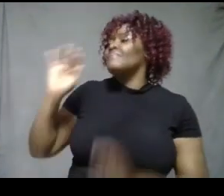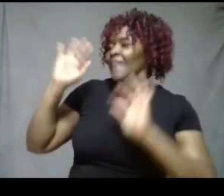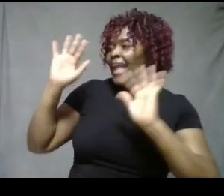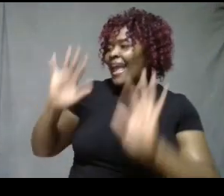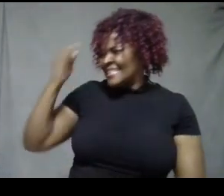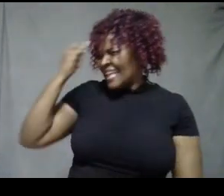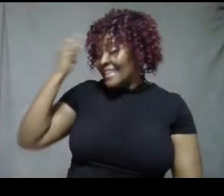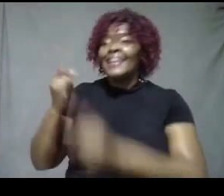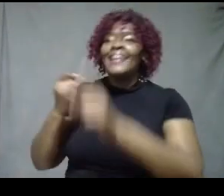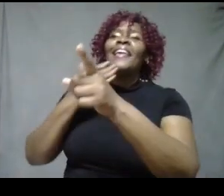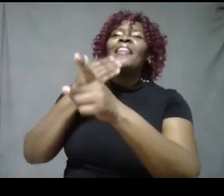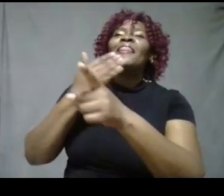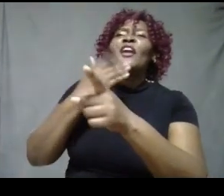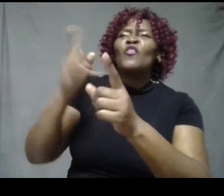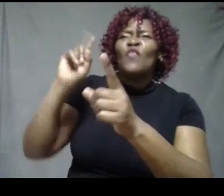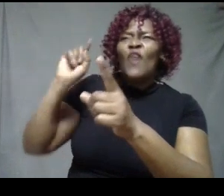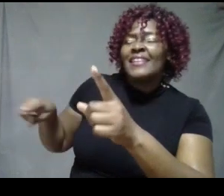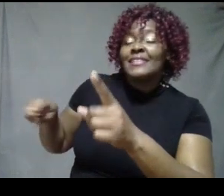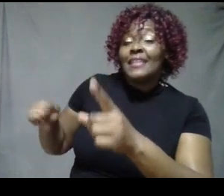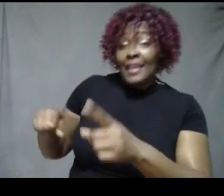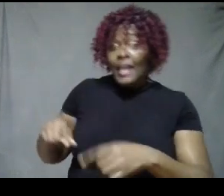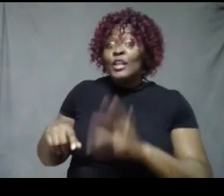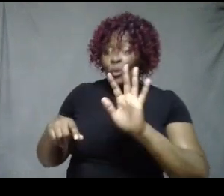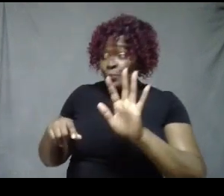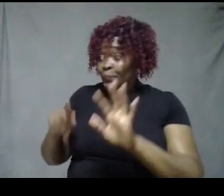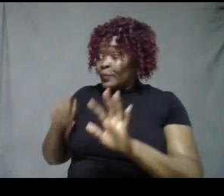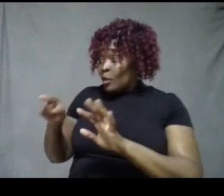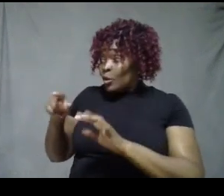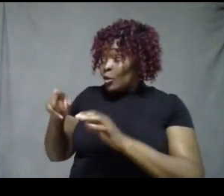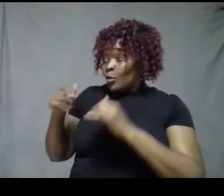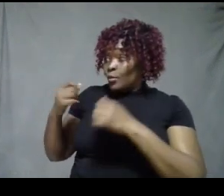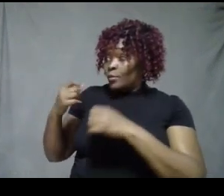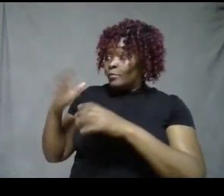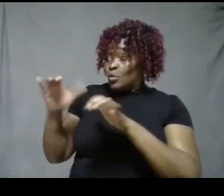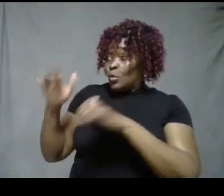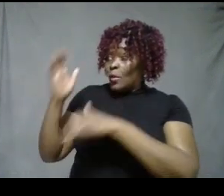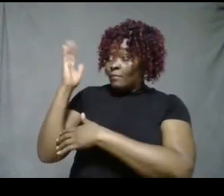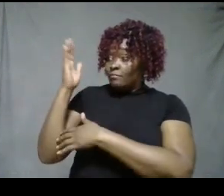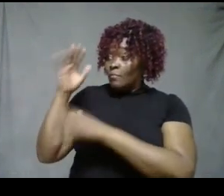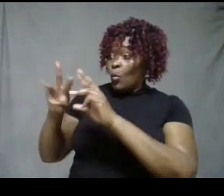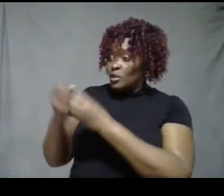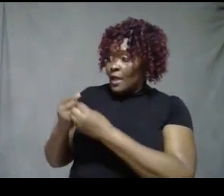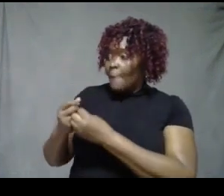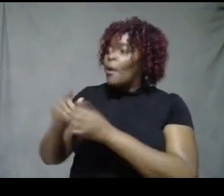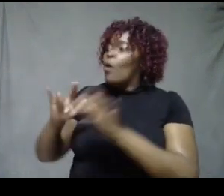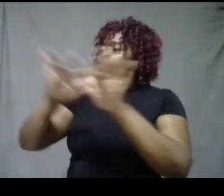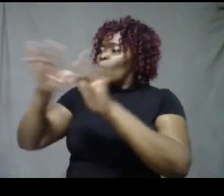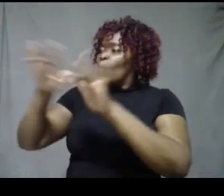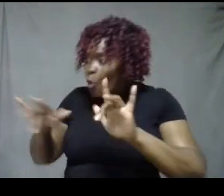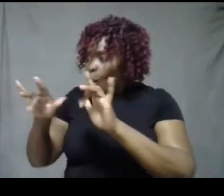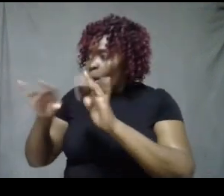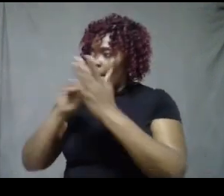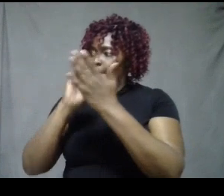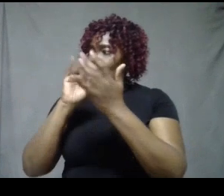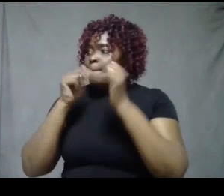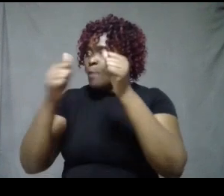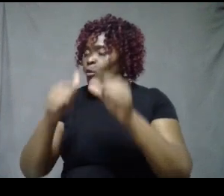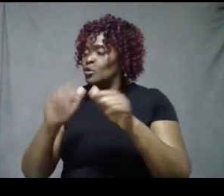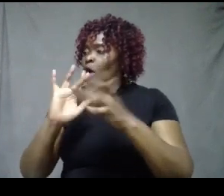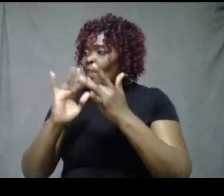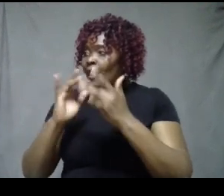add that once you do that workshop, have that recorded, let's post that online. So for anybody who can't attend, then they have that option as well. Yes,